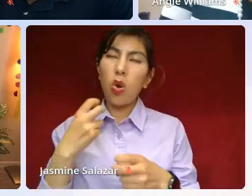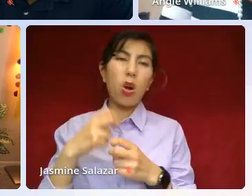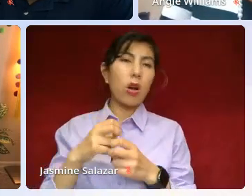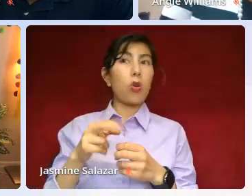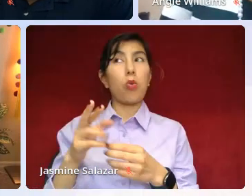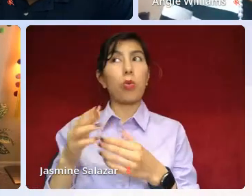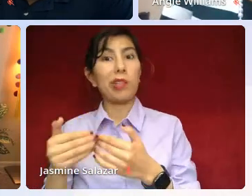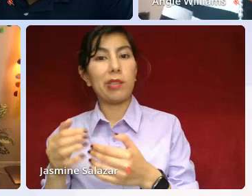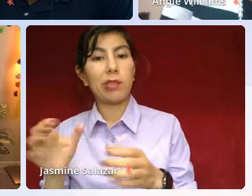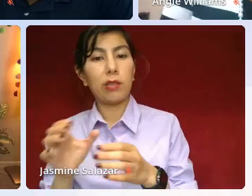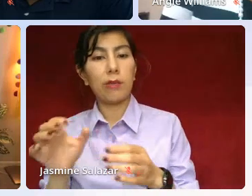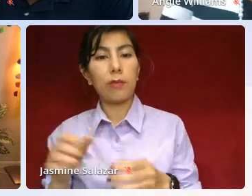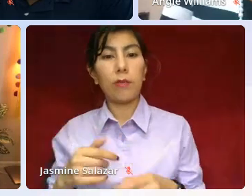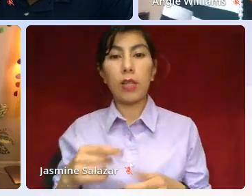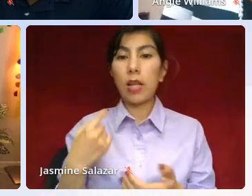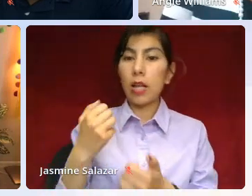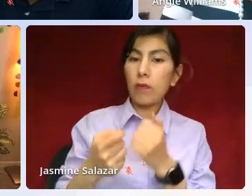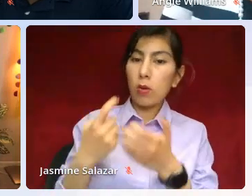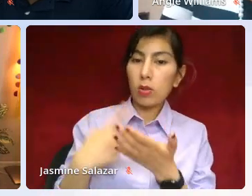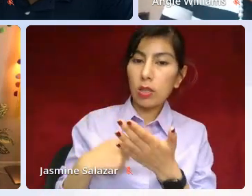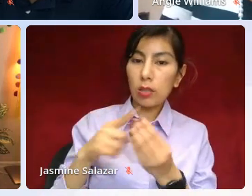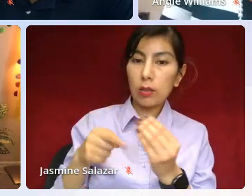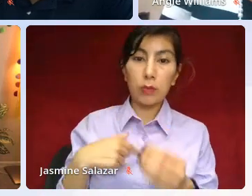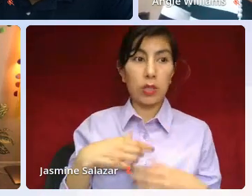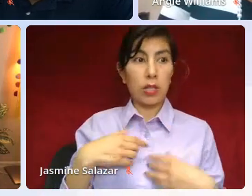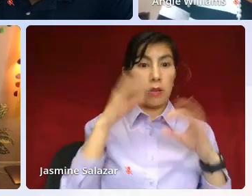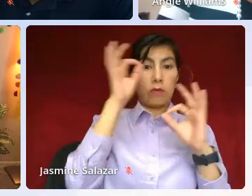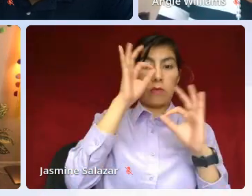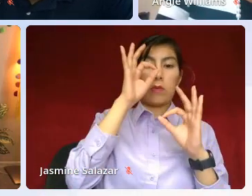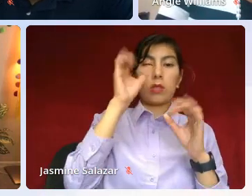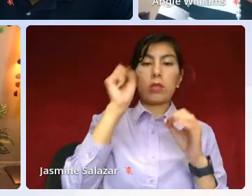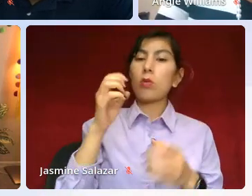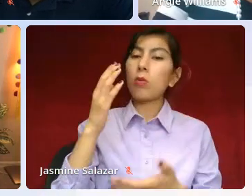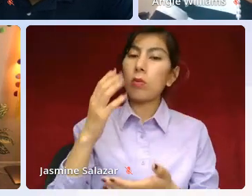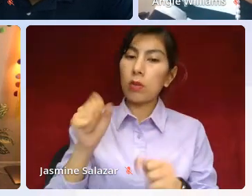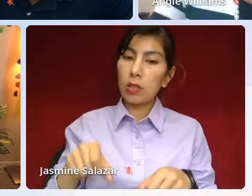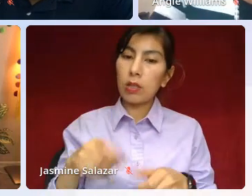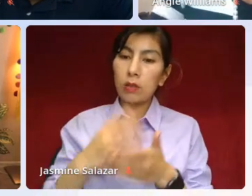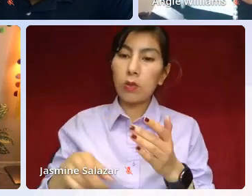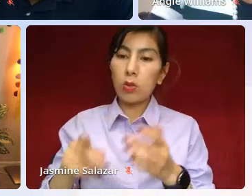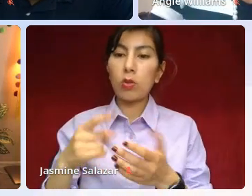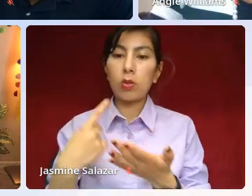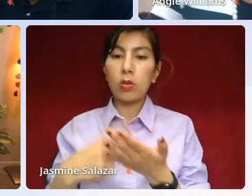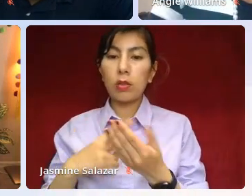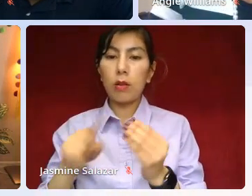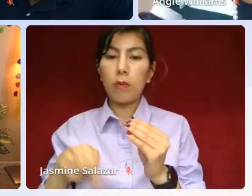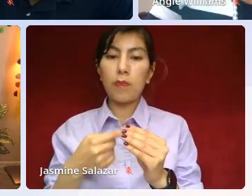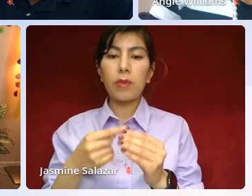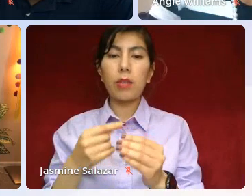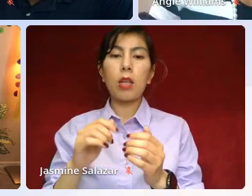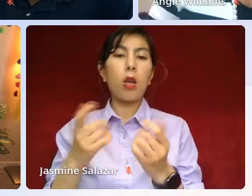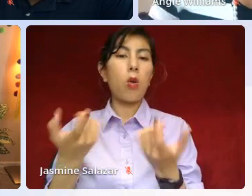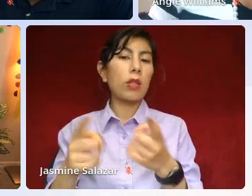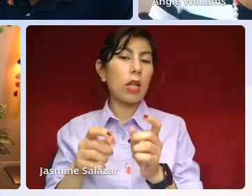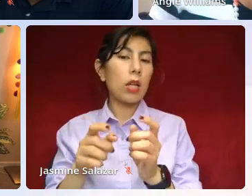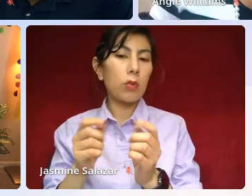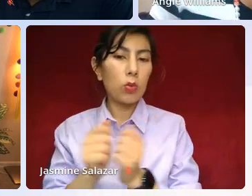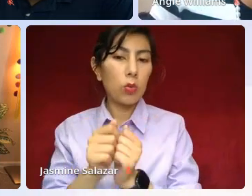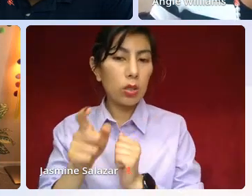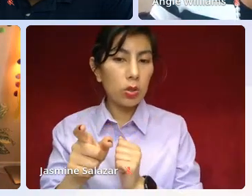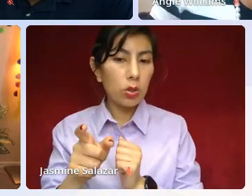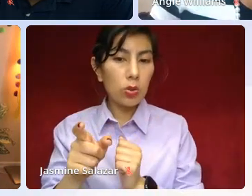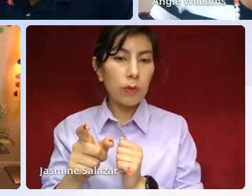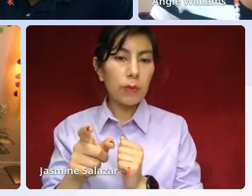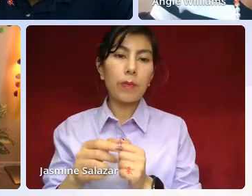about it, I have no idea. So can one of you talk a bit about what's happened for you in Pasquayaki